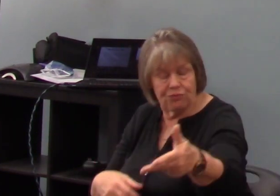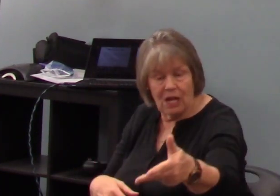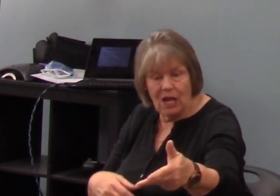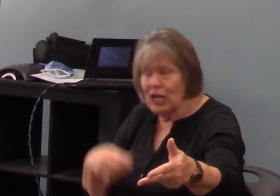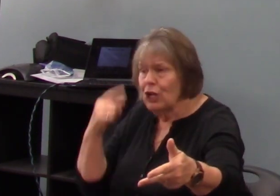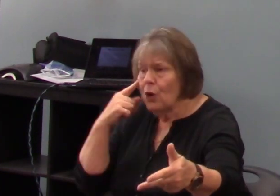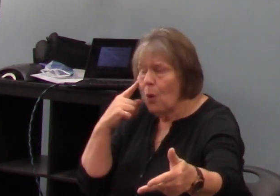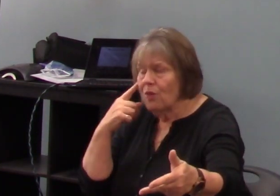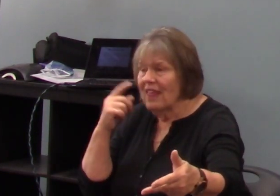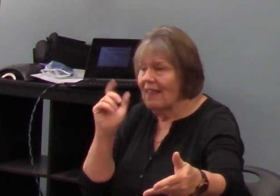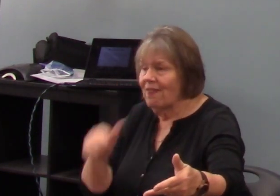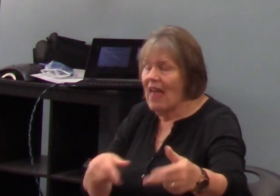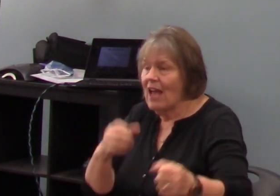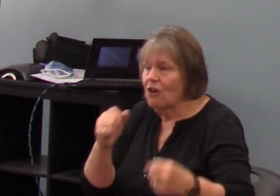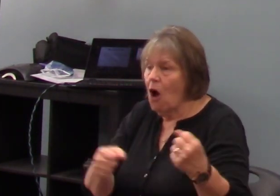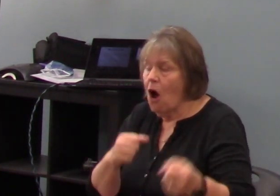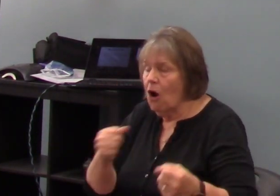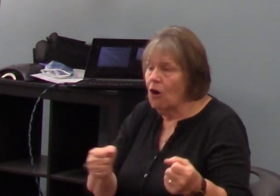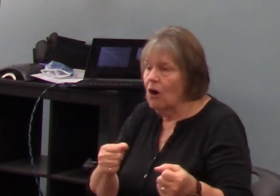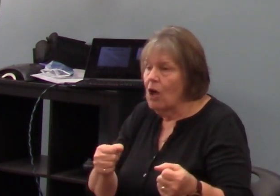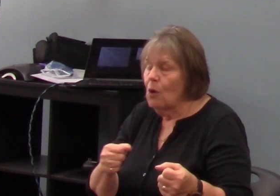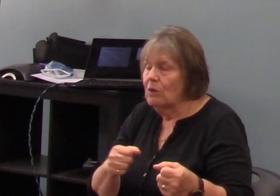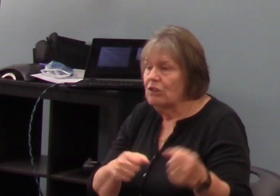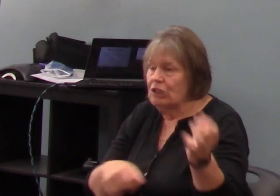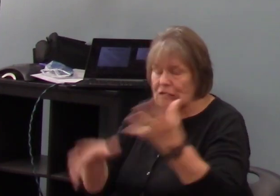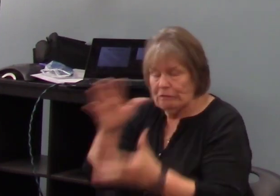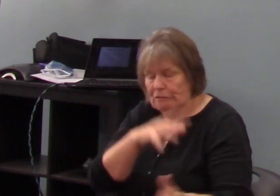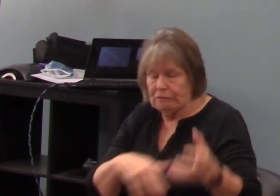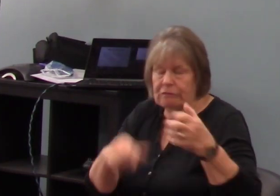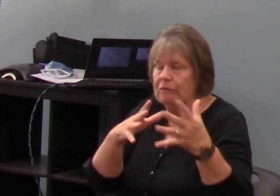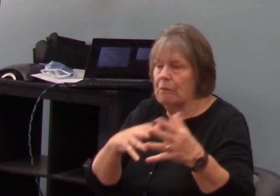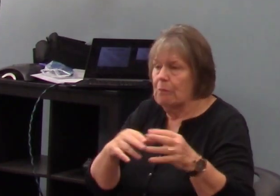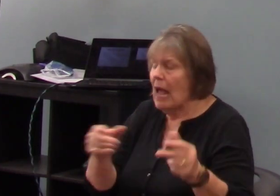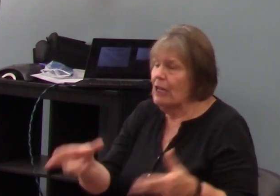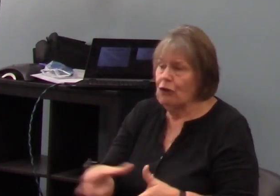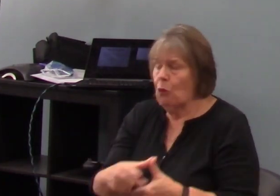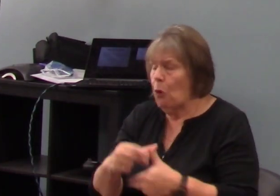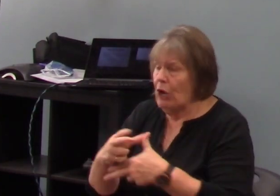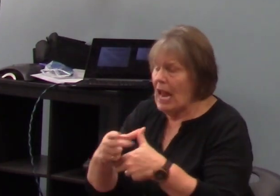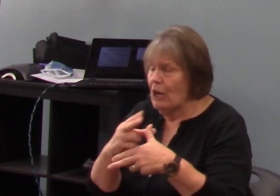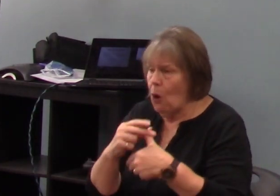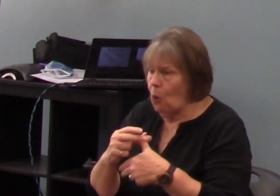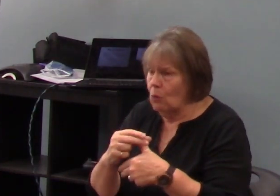junkyard. You know somebody put it there on purpose and is running with a reason.